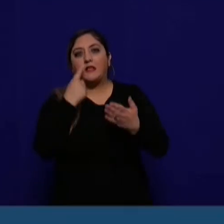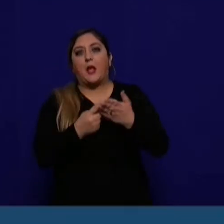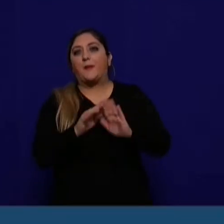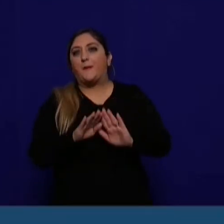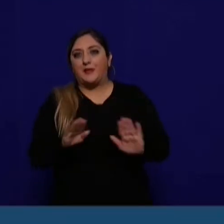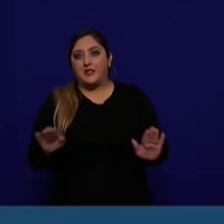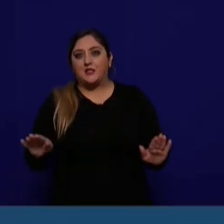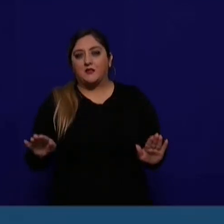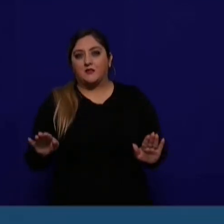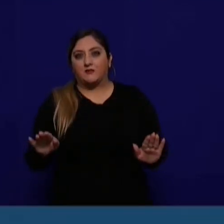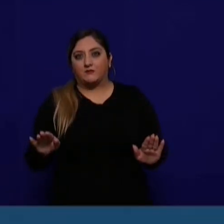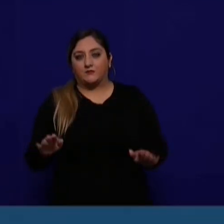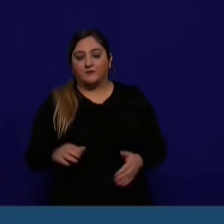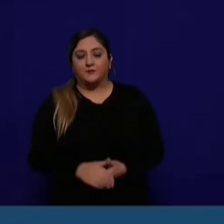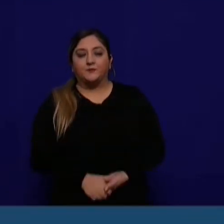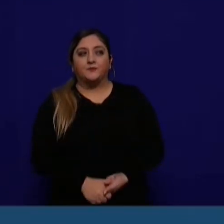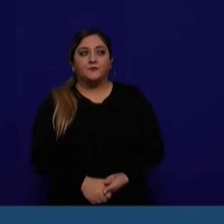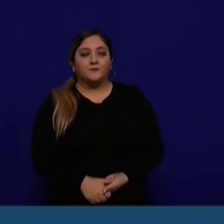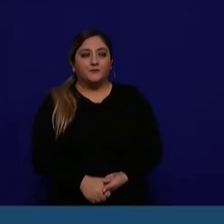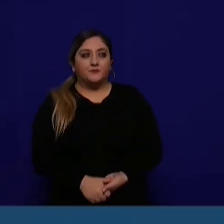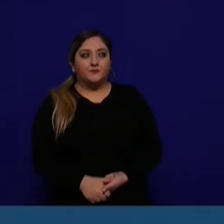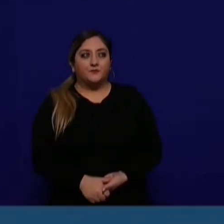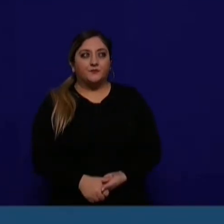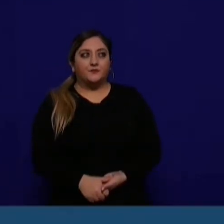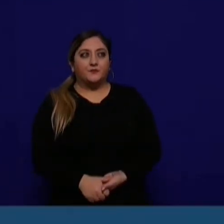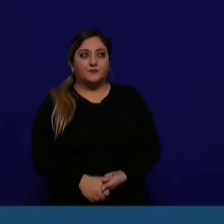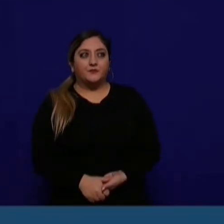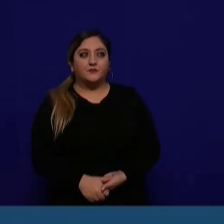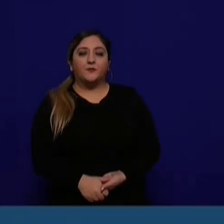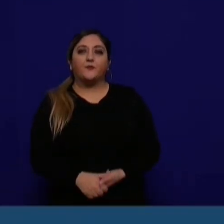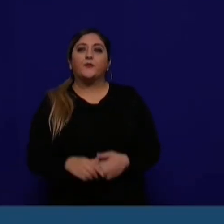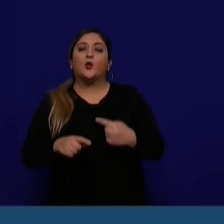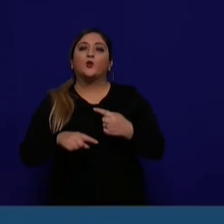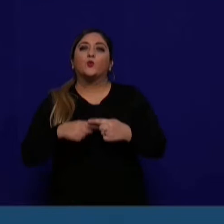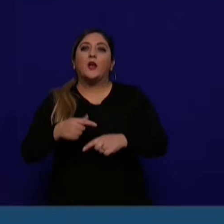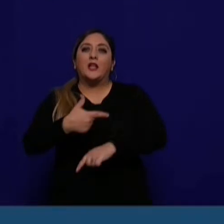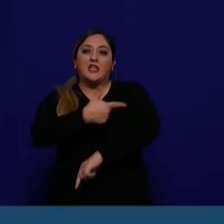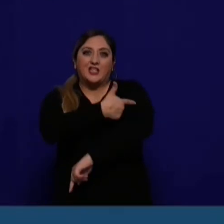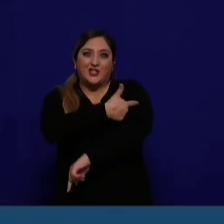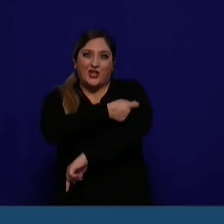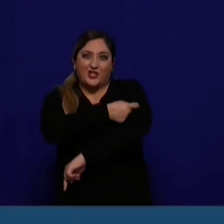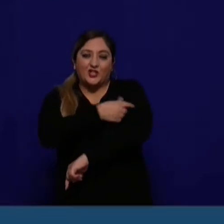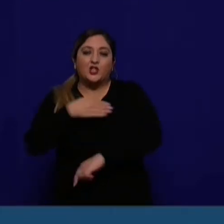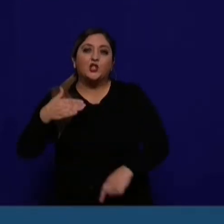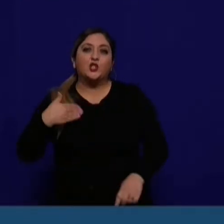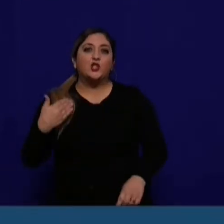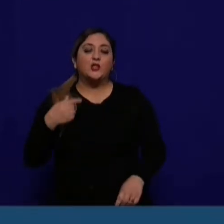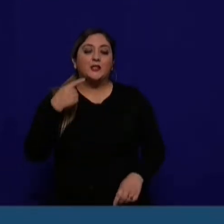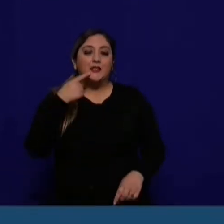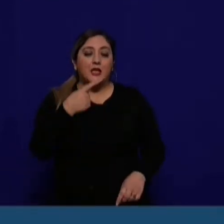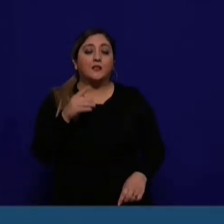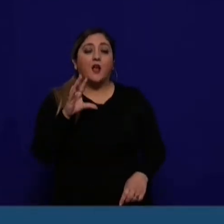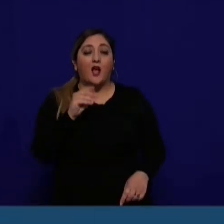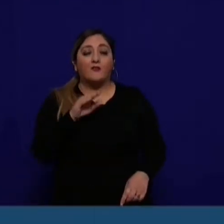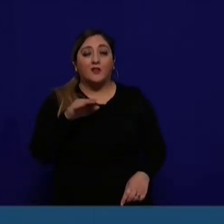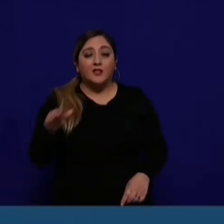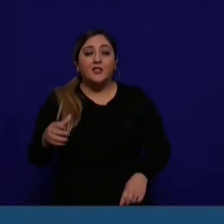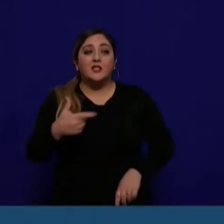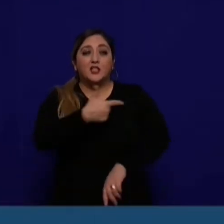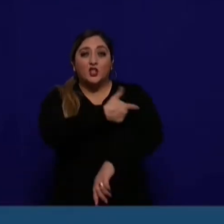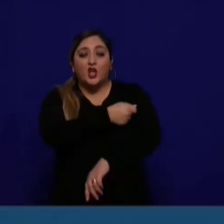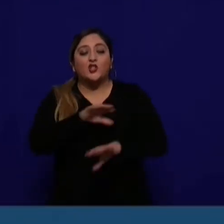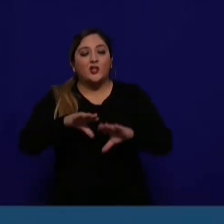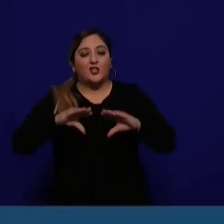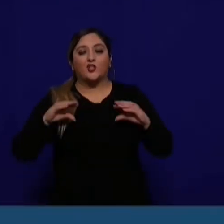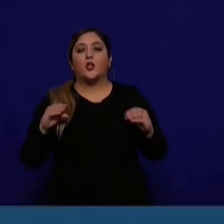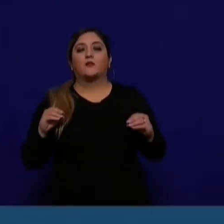Fu il-vaccination uptake, bħalma qegħdin taraw dejjem sejrin tajjeb fil-vaccination uptake, aħna għandna tradition